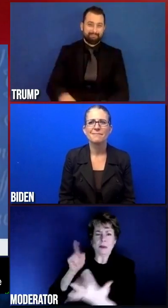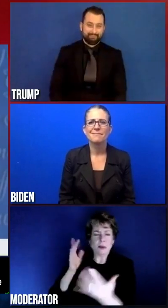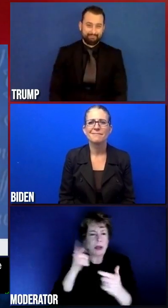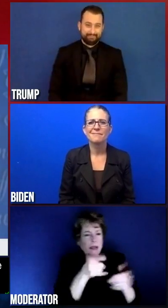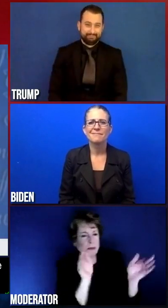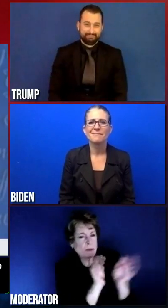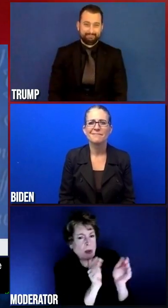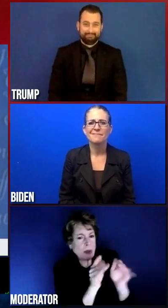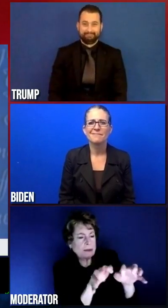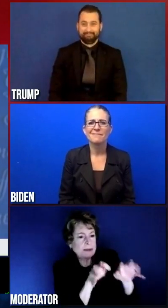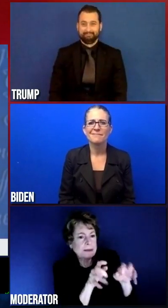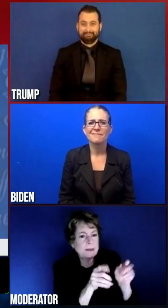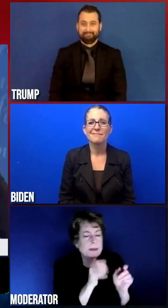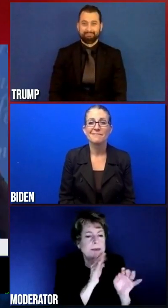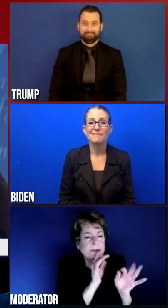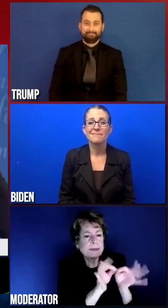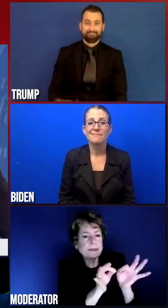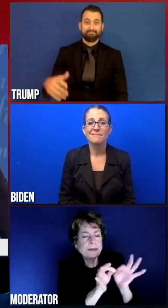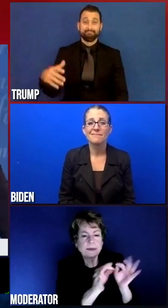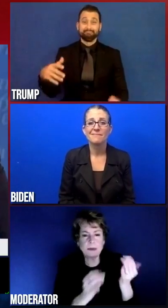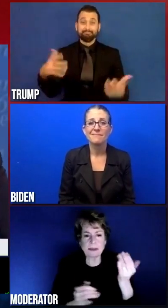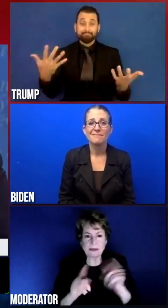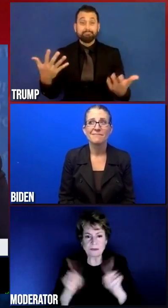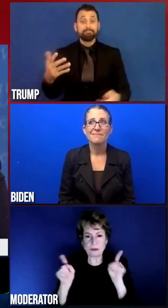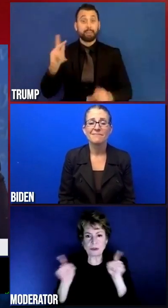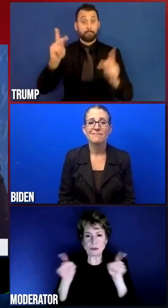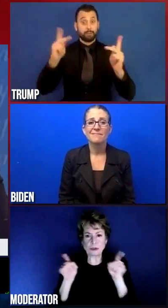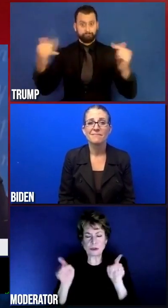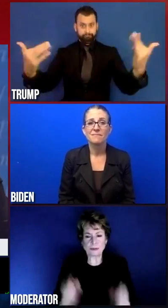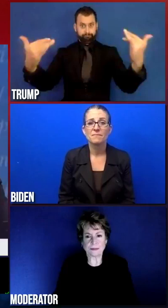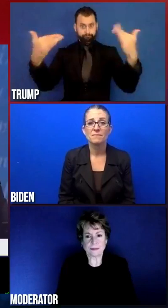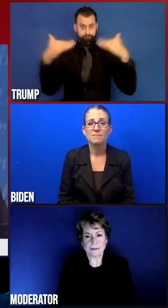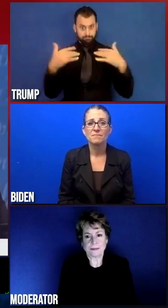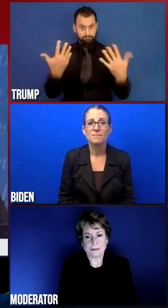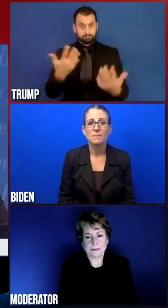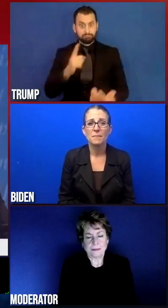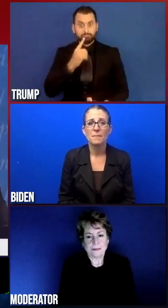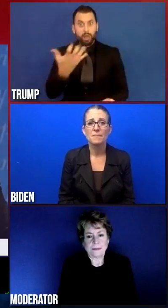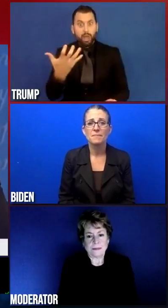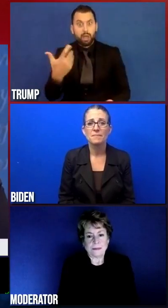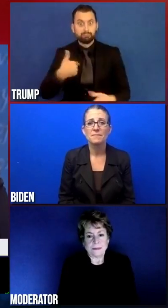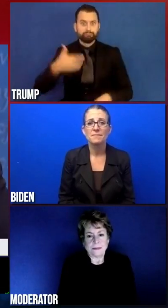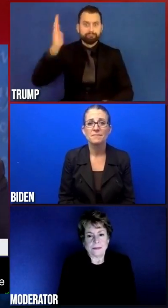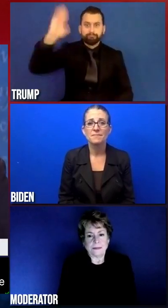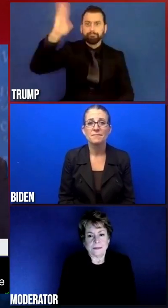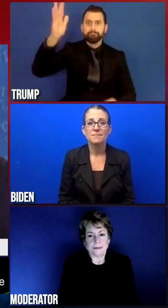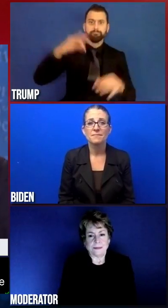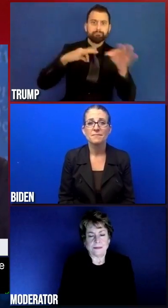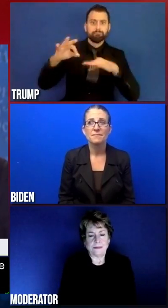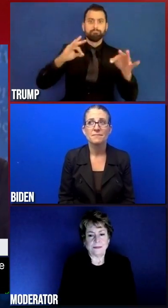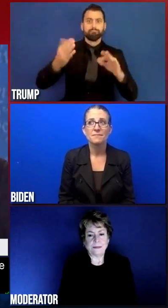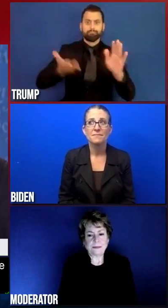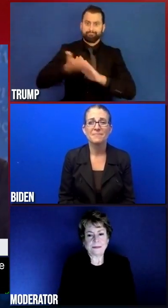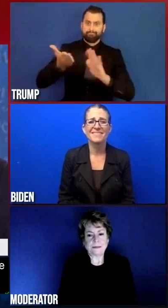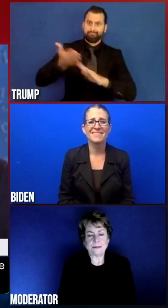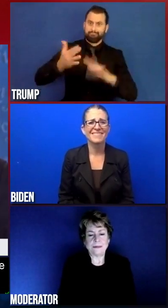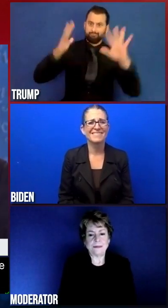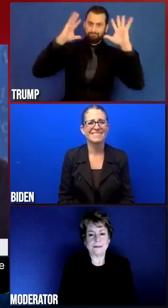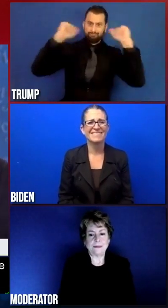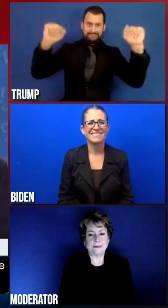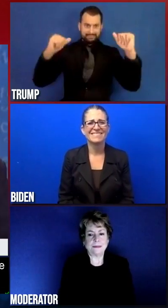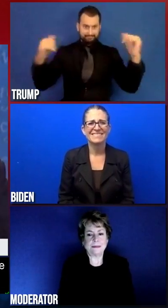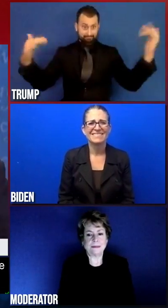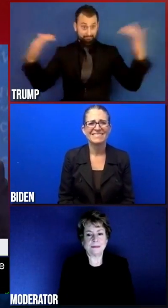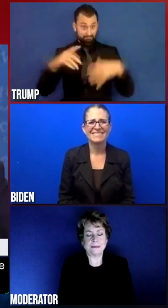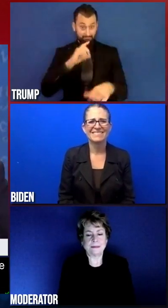say. I mean, But are you I've not done a worried great about it job spreading as a disease? president, and I'll have 35,000 people show up at airports. We use airports. Are you for not hangars,